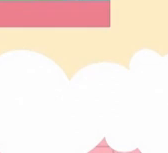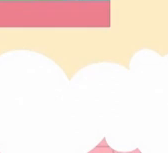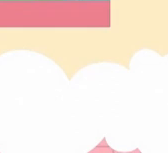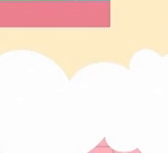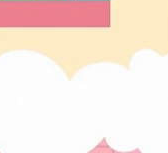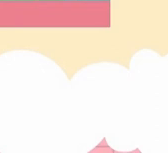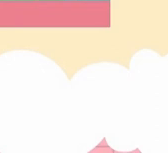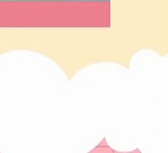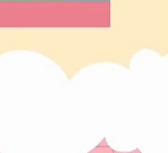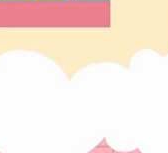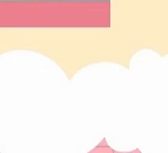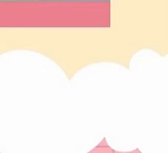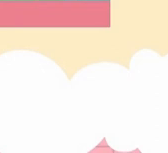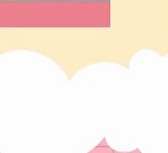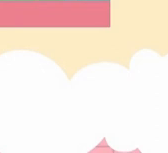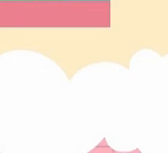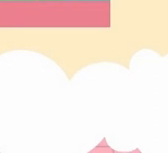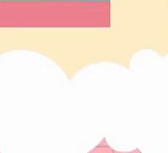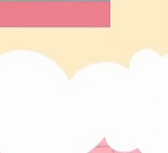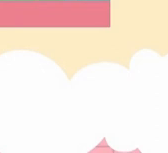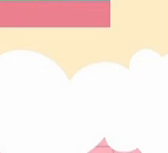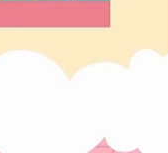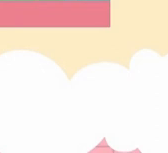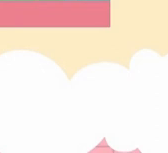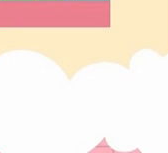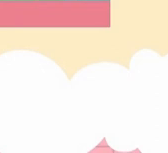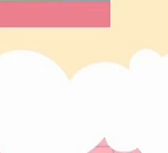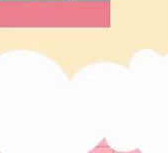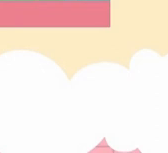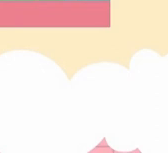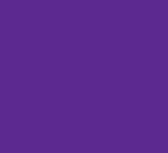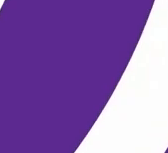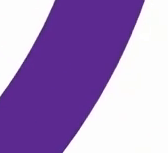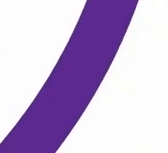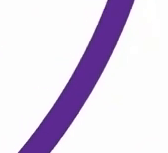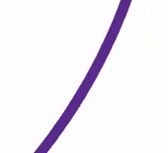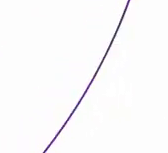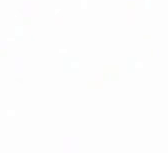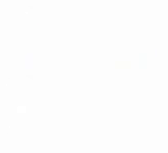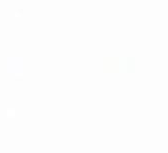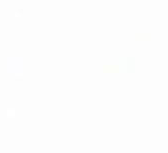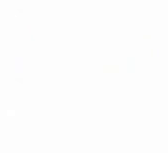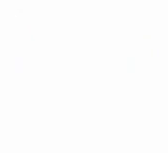down? So, don't try to walk through flood waters.